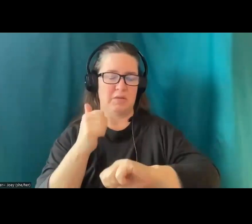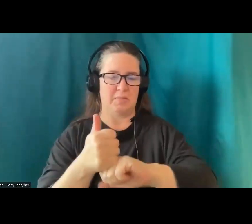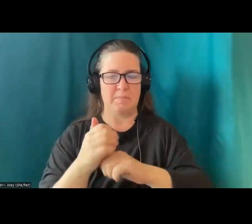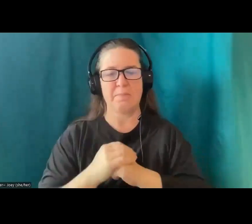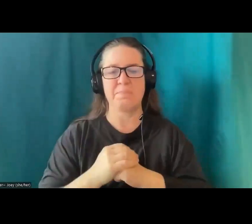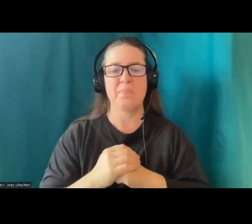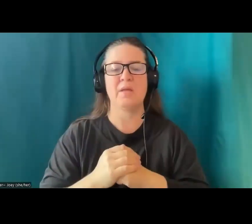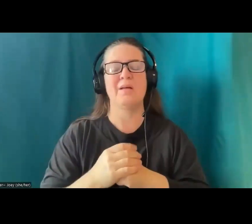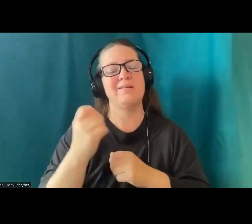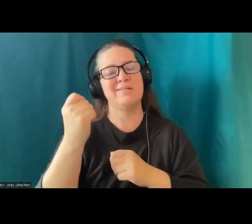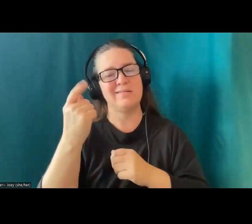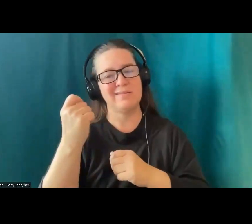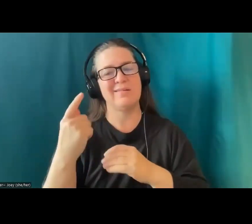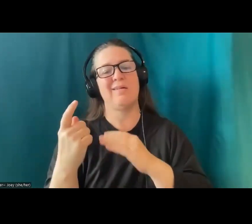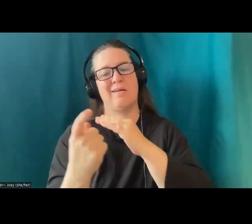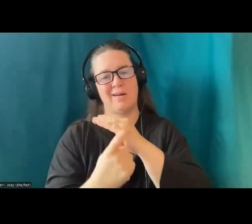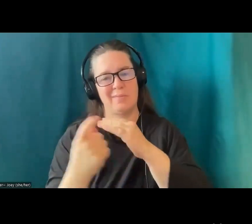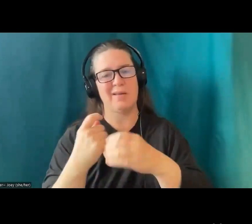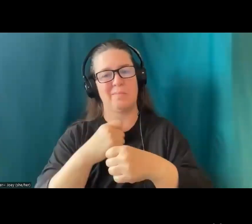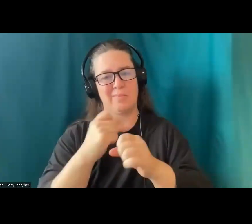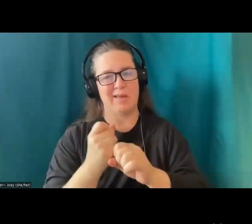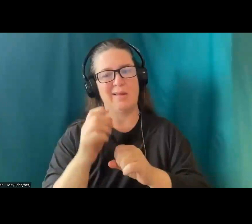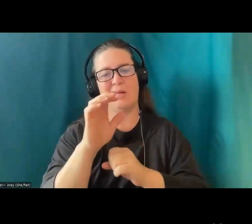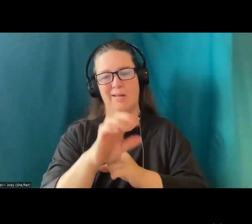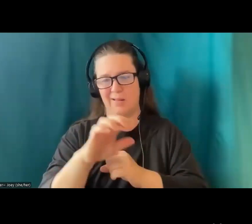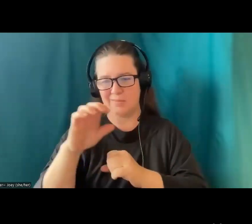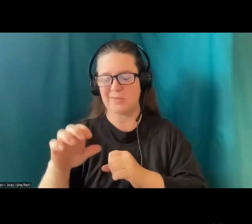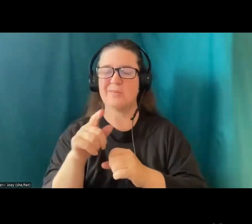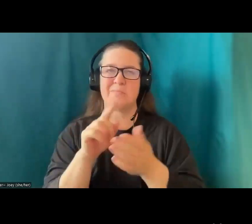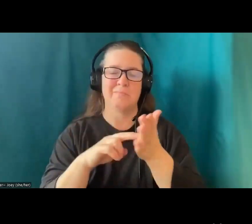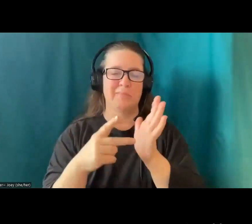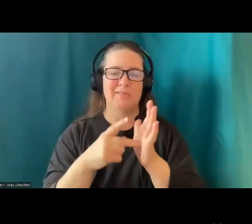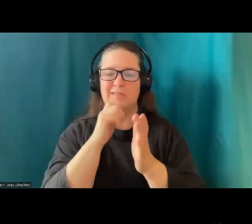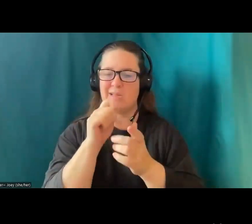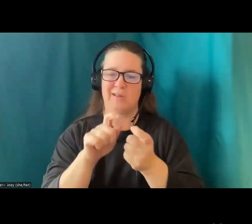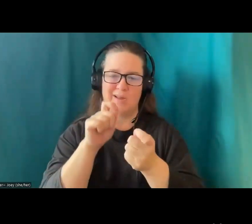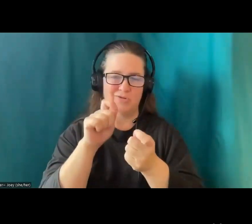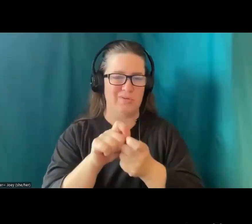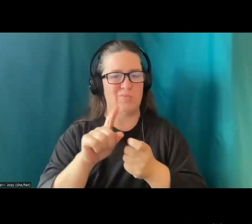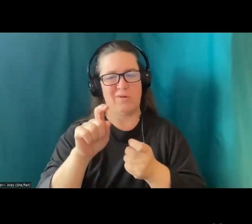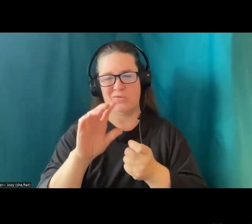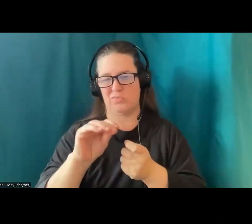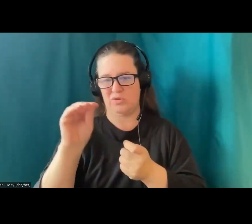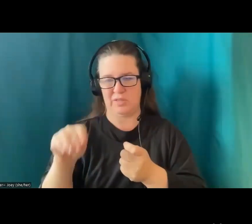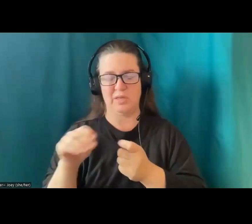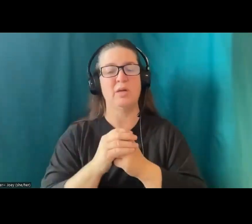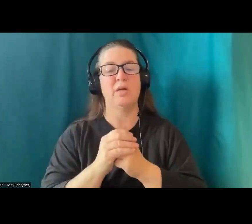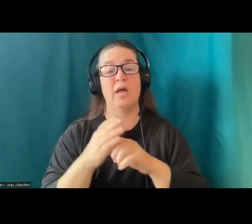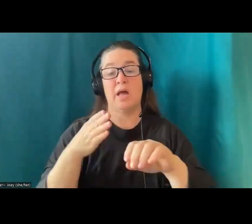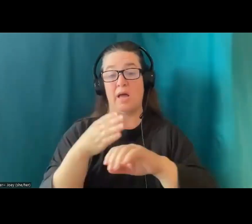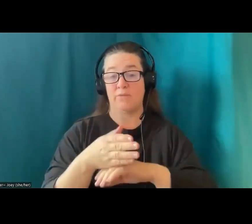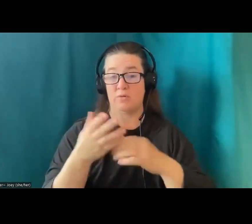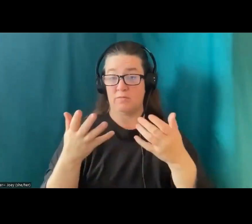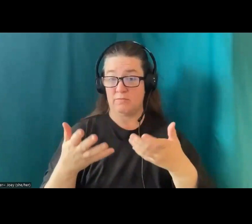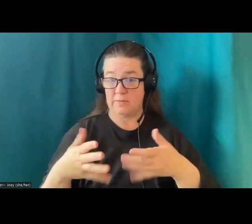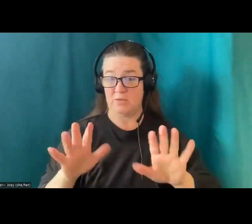100% accurate. After the webinar, we'll be sharing on our website a recording of this webinar that has been captioned professionally. We've also asked